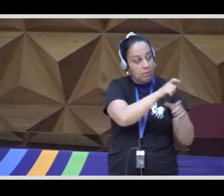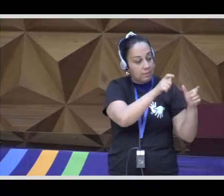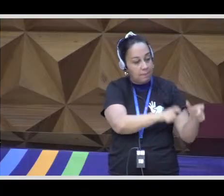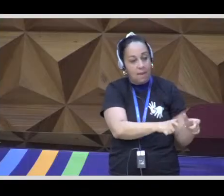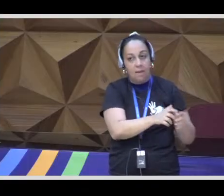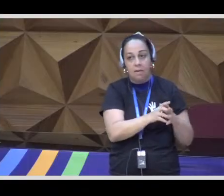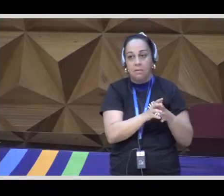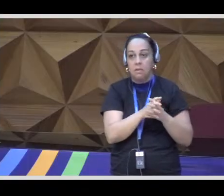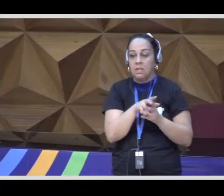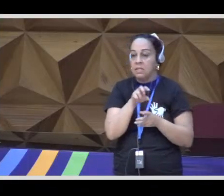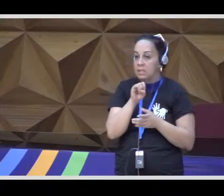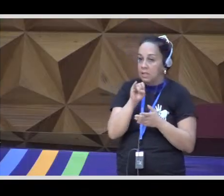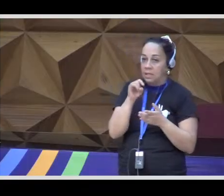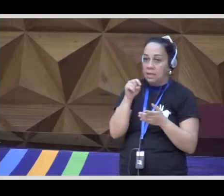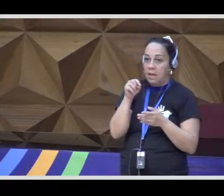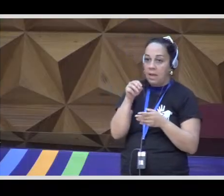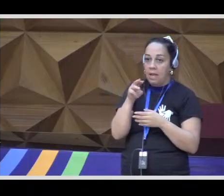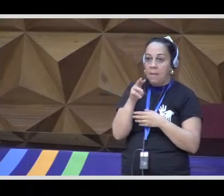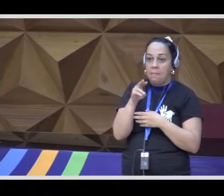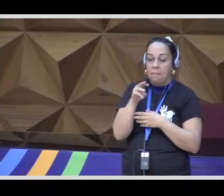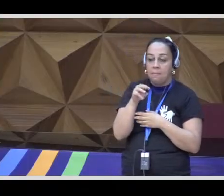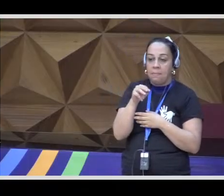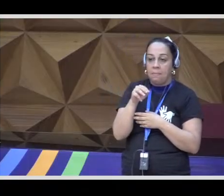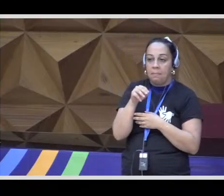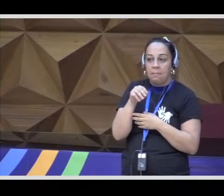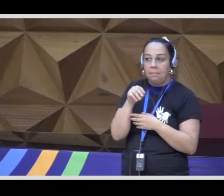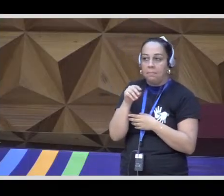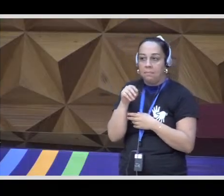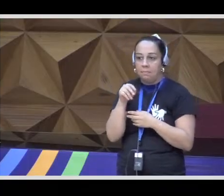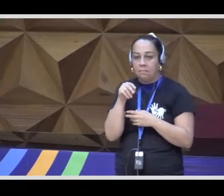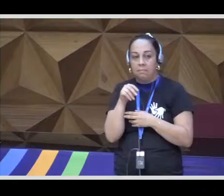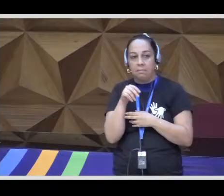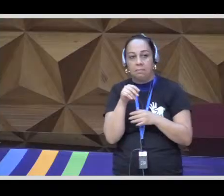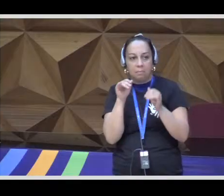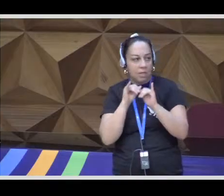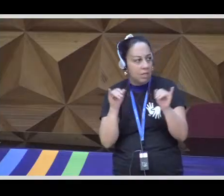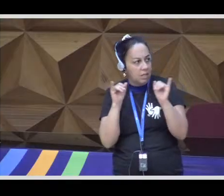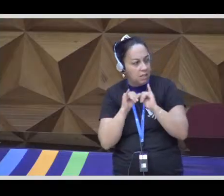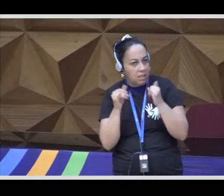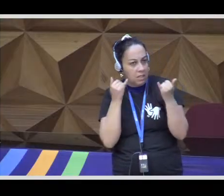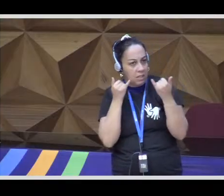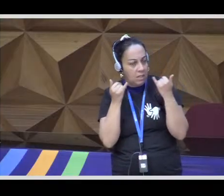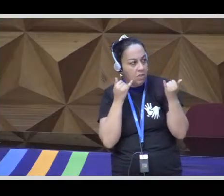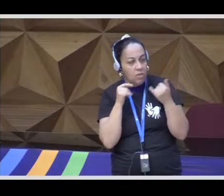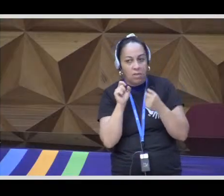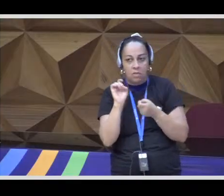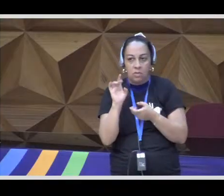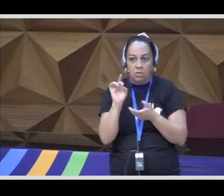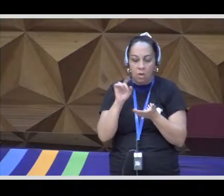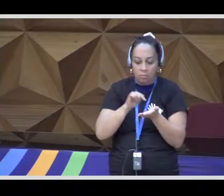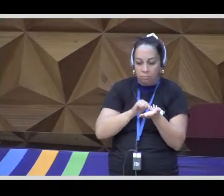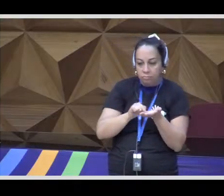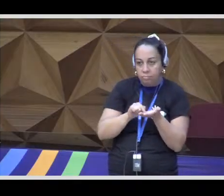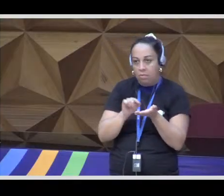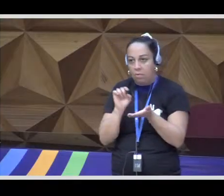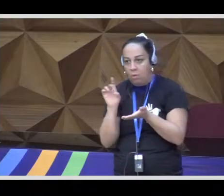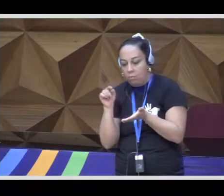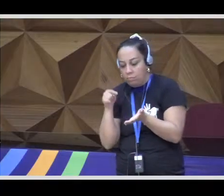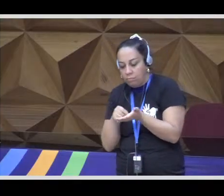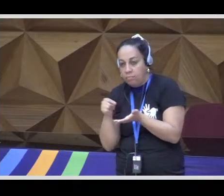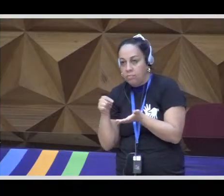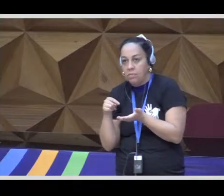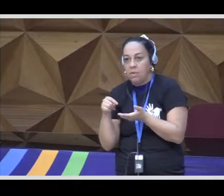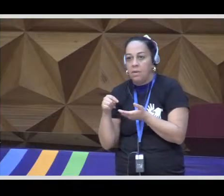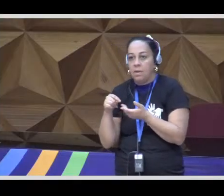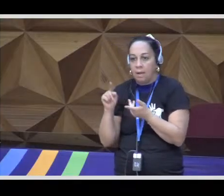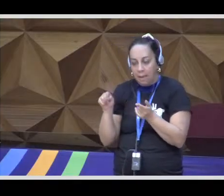doing a little bit of scrolling, I might be just doing a couple of taps. It seems less obtrusive to me. Am I missing something? Is there something